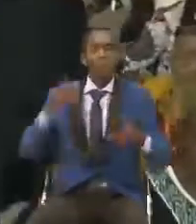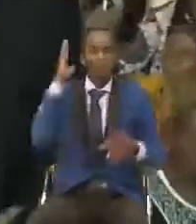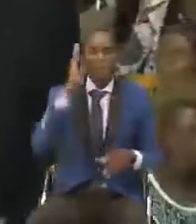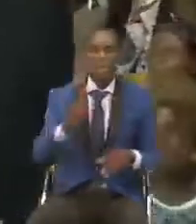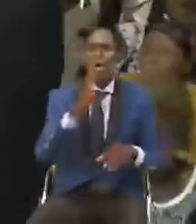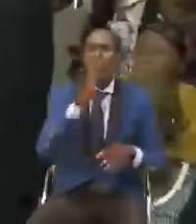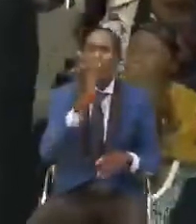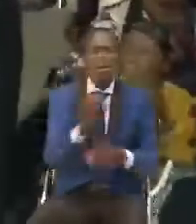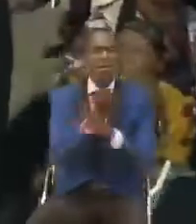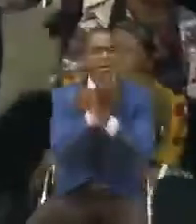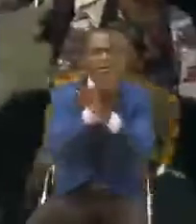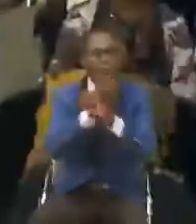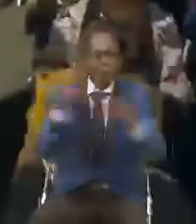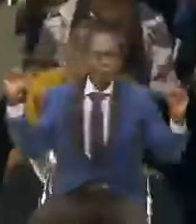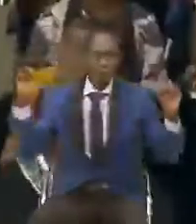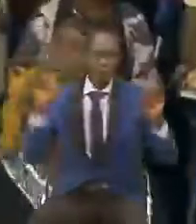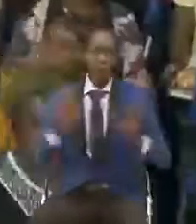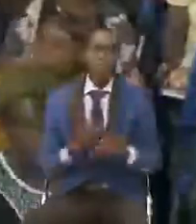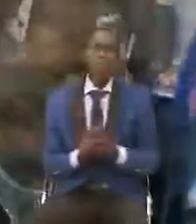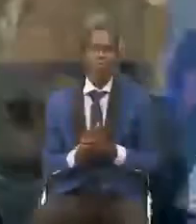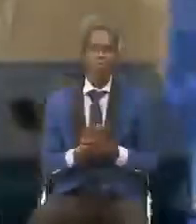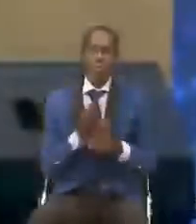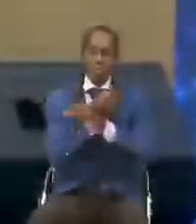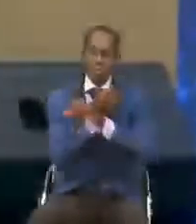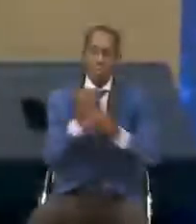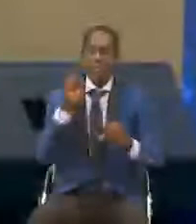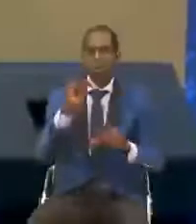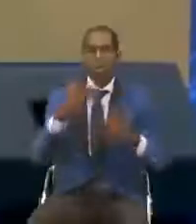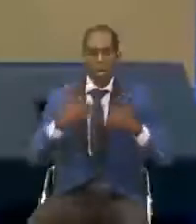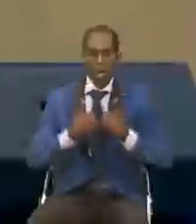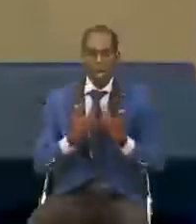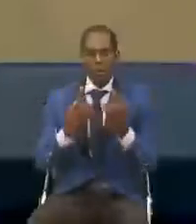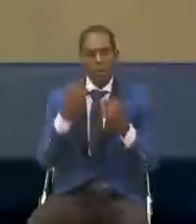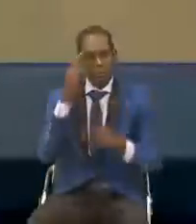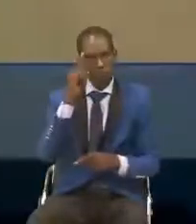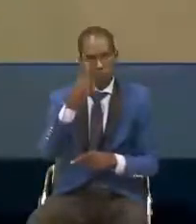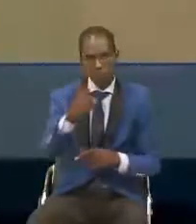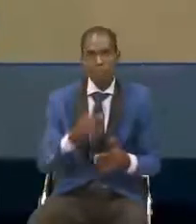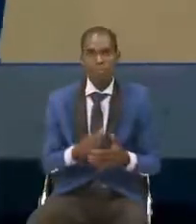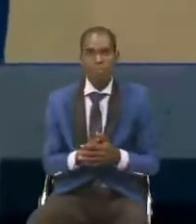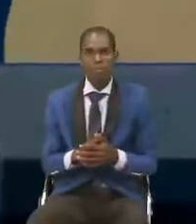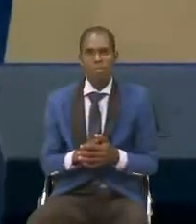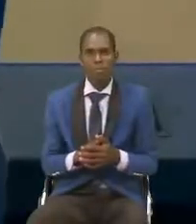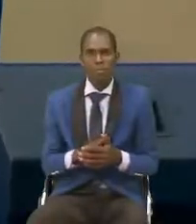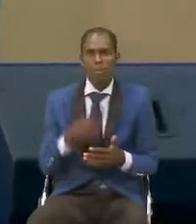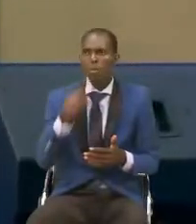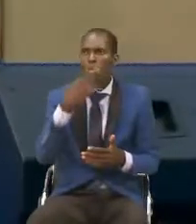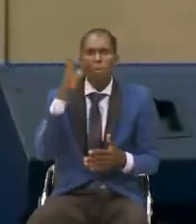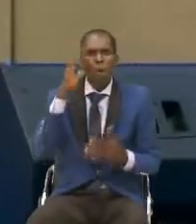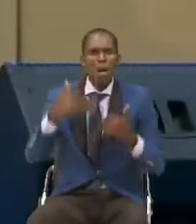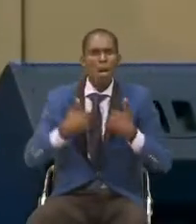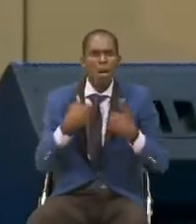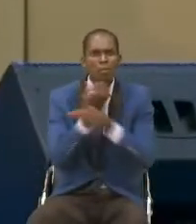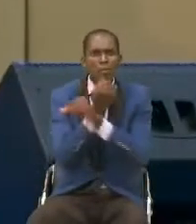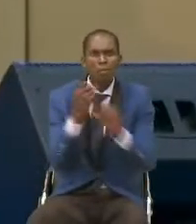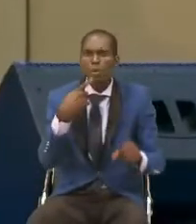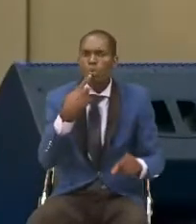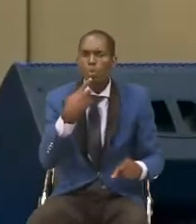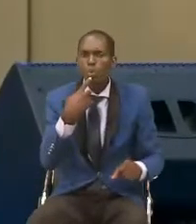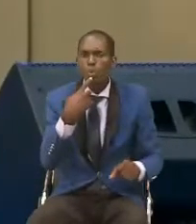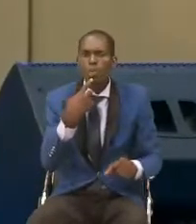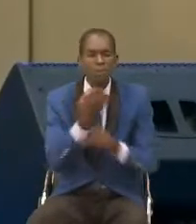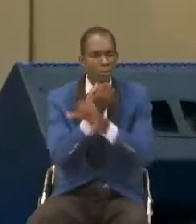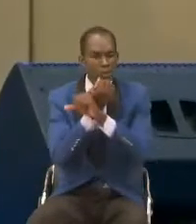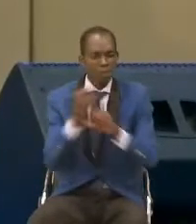shall call on the name of the lord shall be saved salvation has come